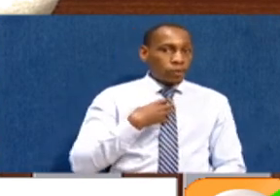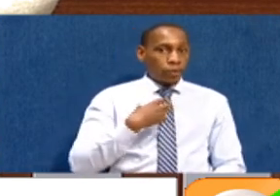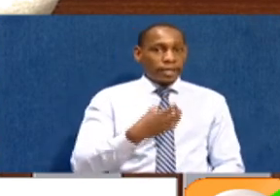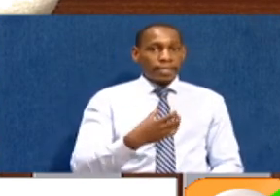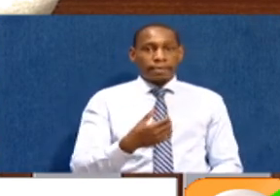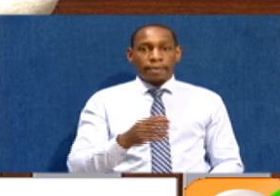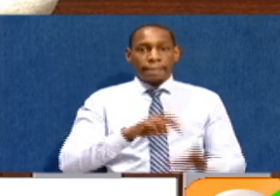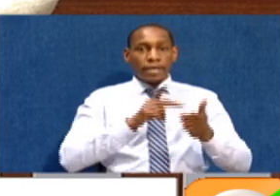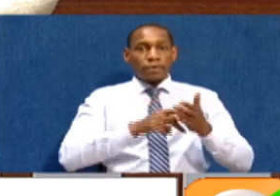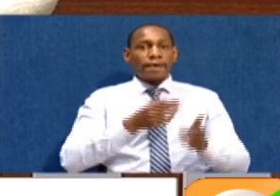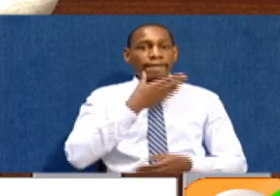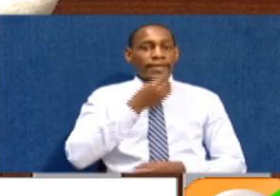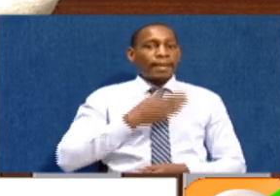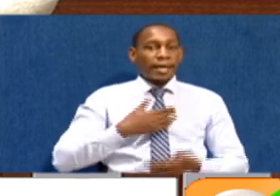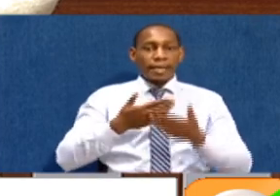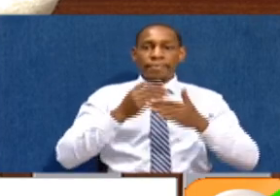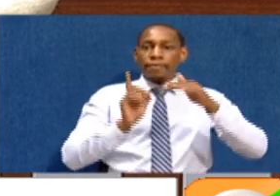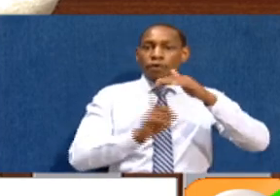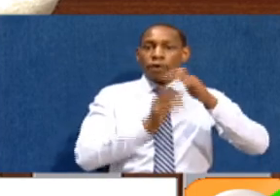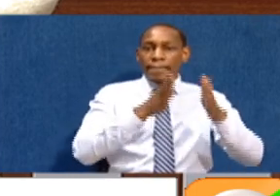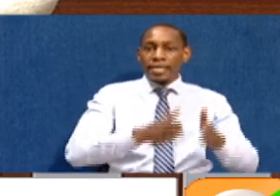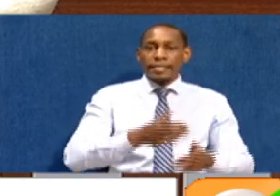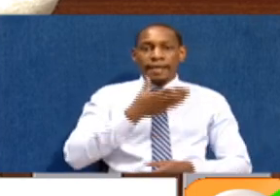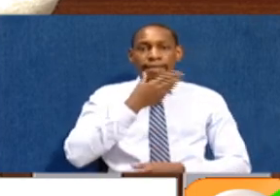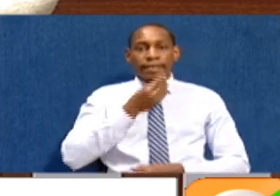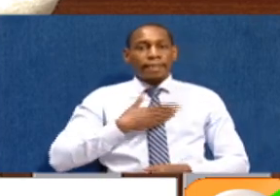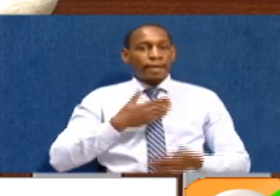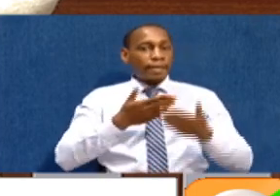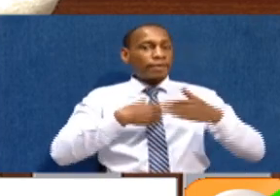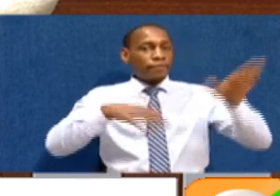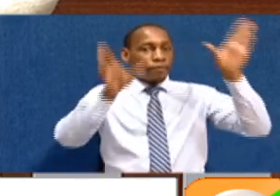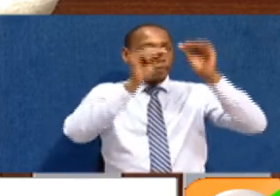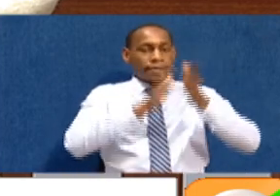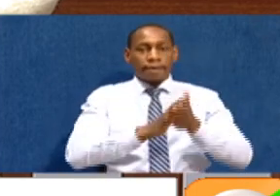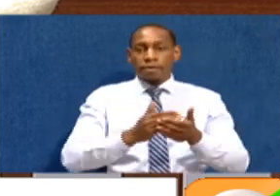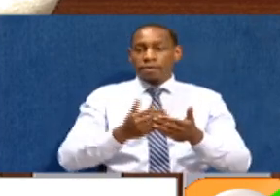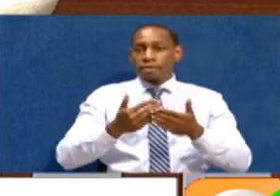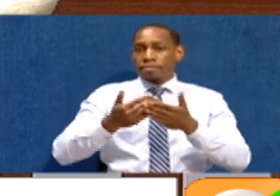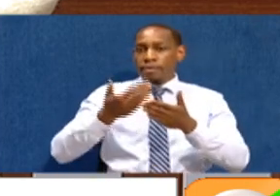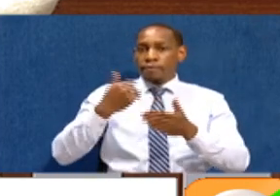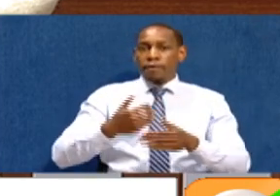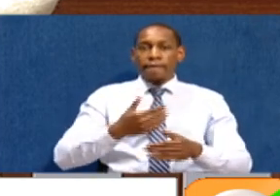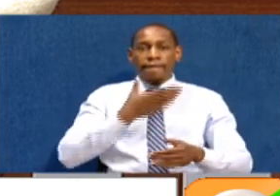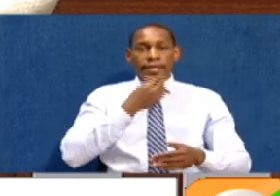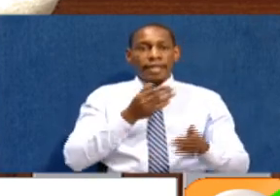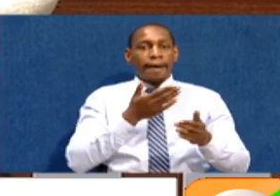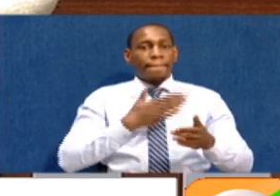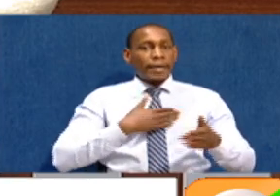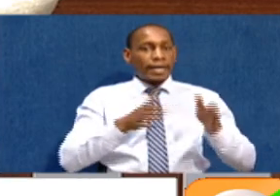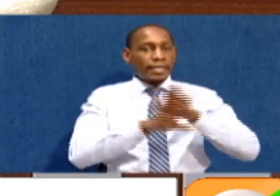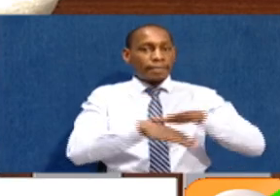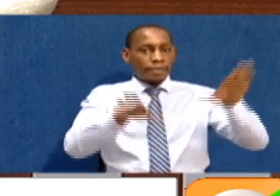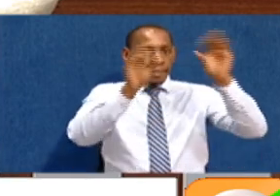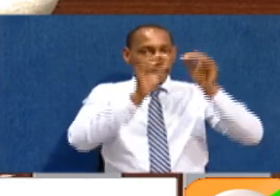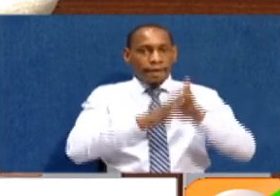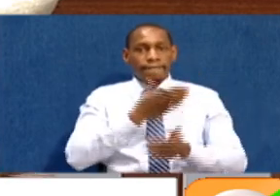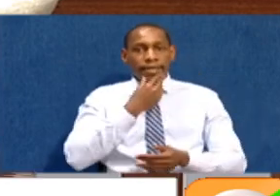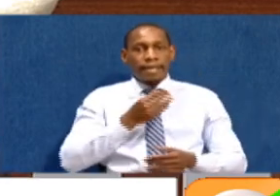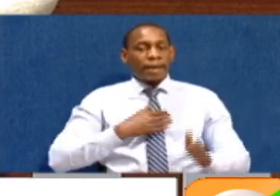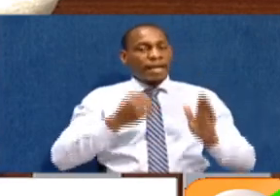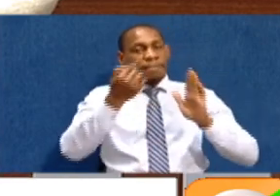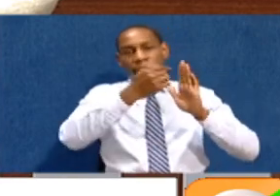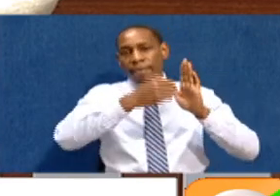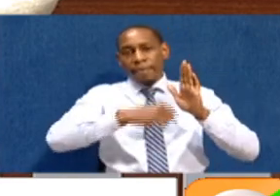my father was a minister, my father was a president, my father was a vice president, my father was this,